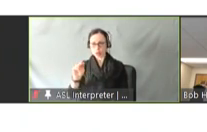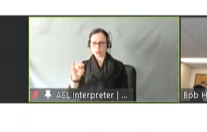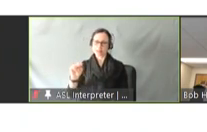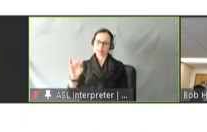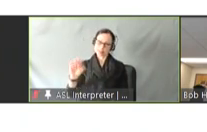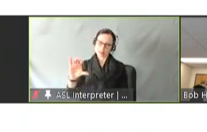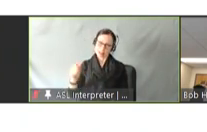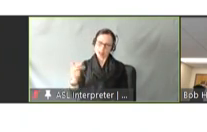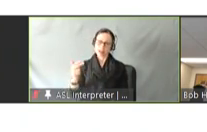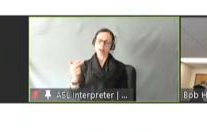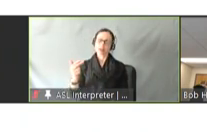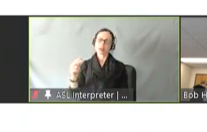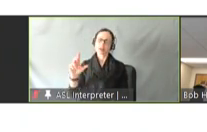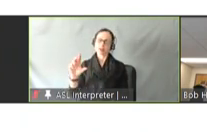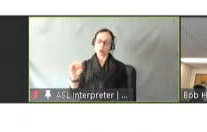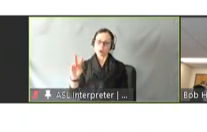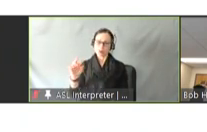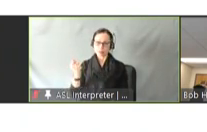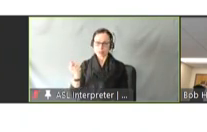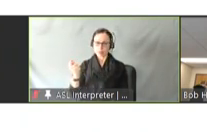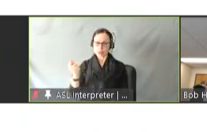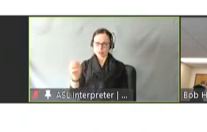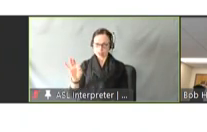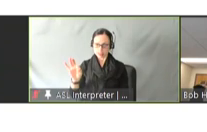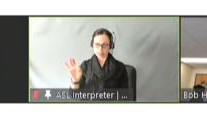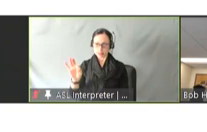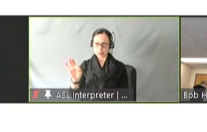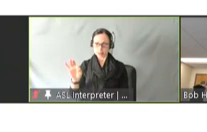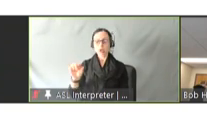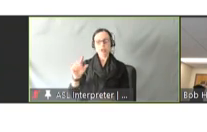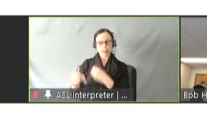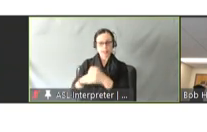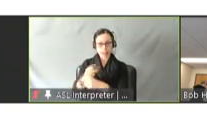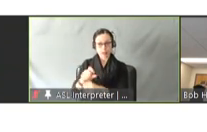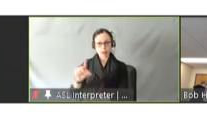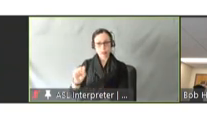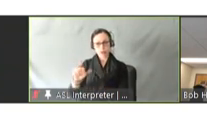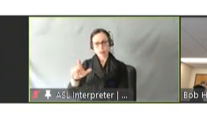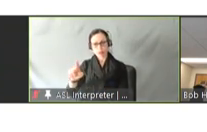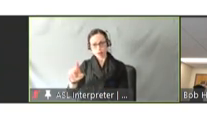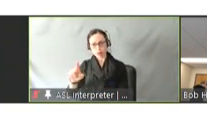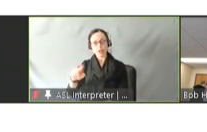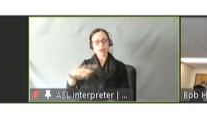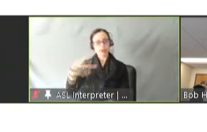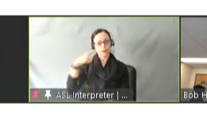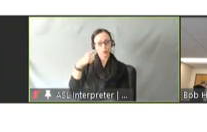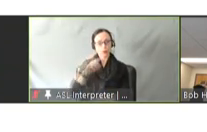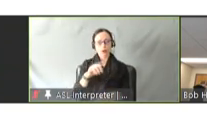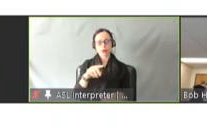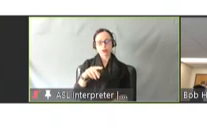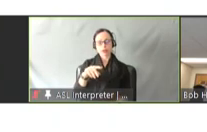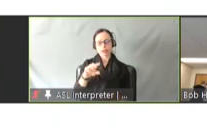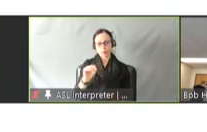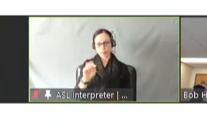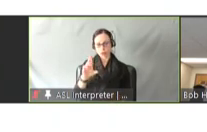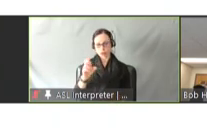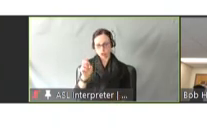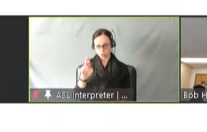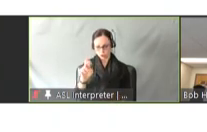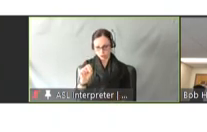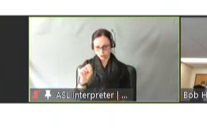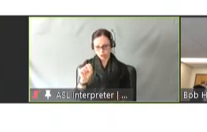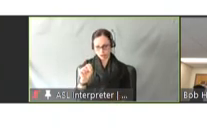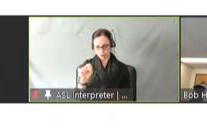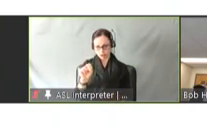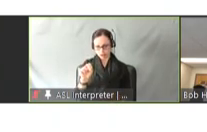2021, including information on myocarditis, pericarditis in the package insert, and similar notation in